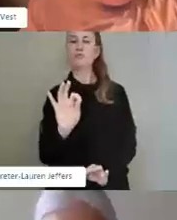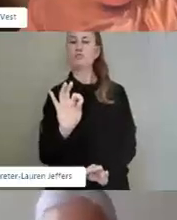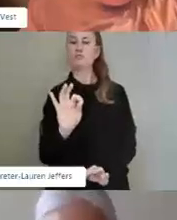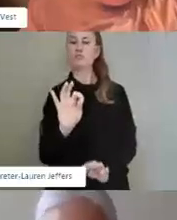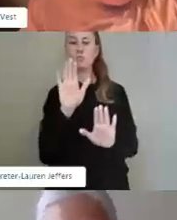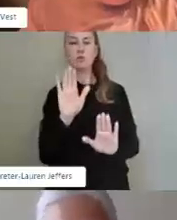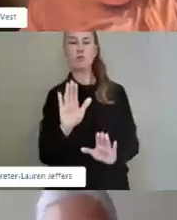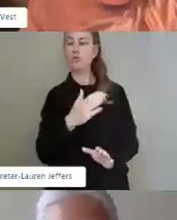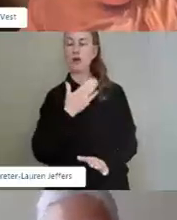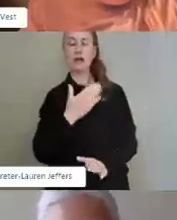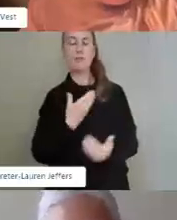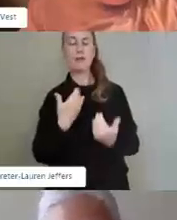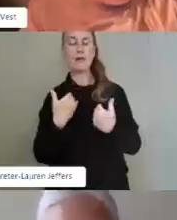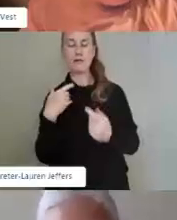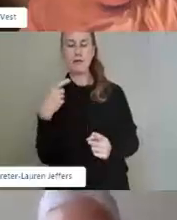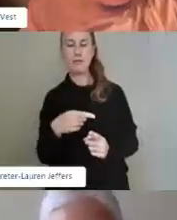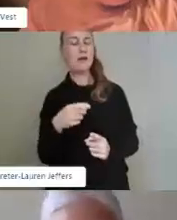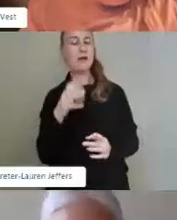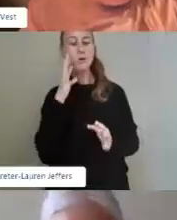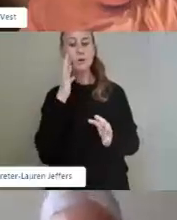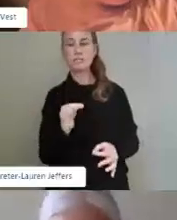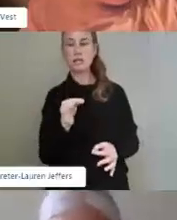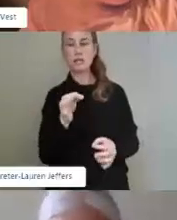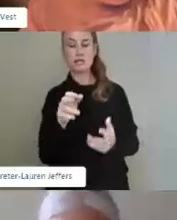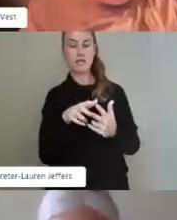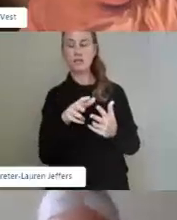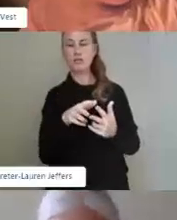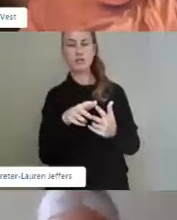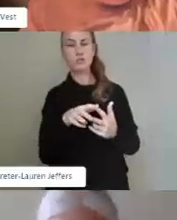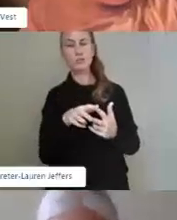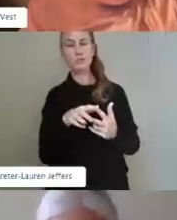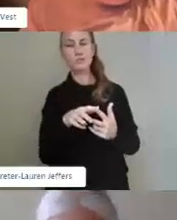have him. And then they decided not to move forward with our other 2 nominees.